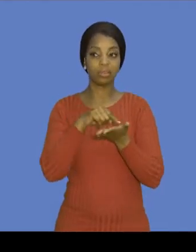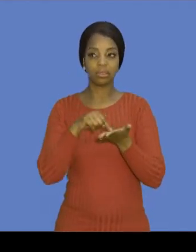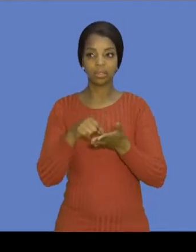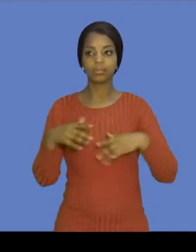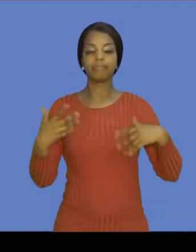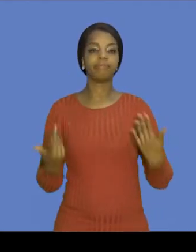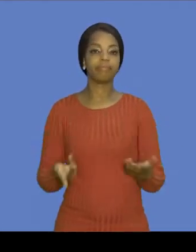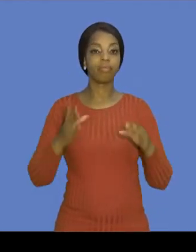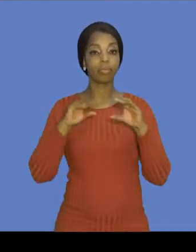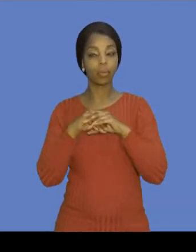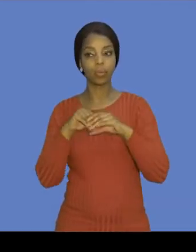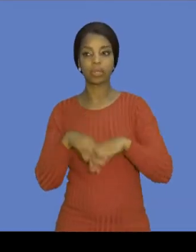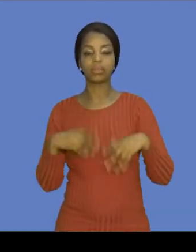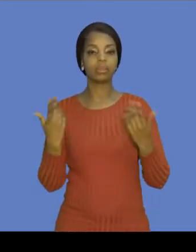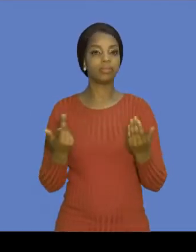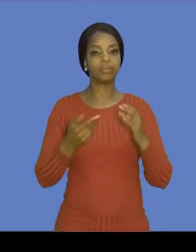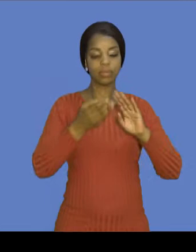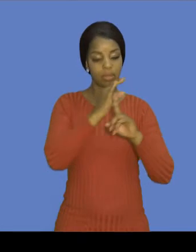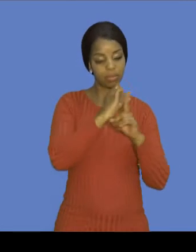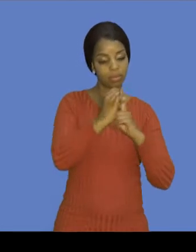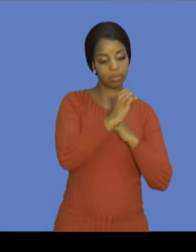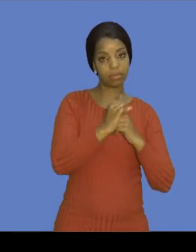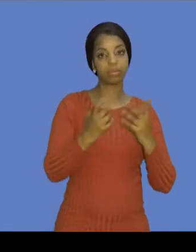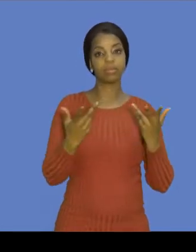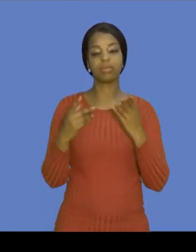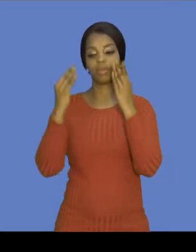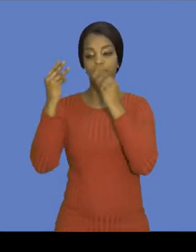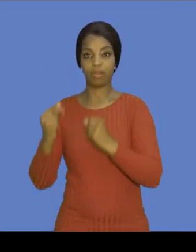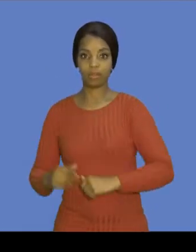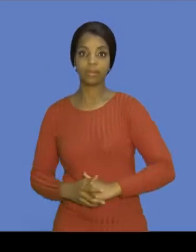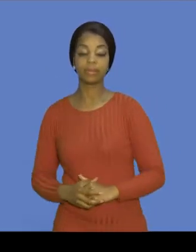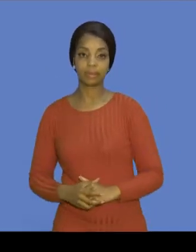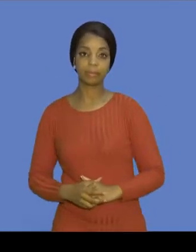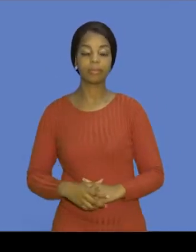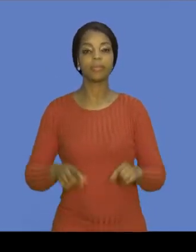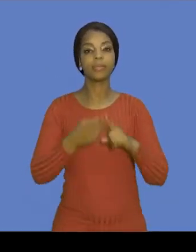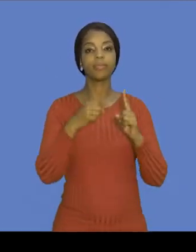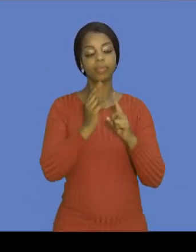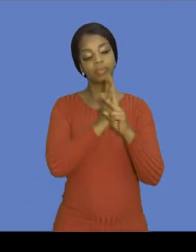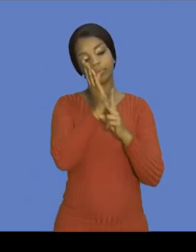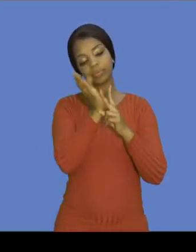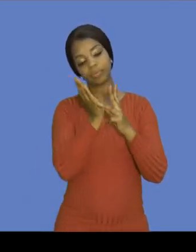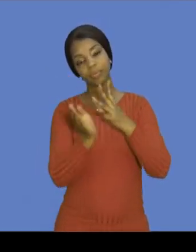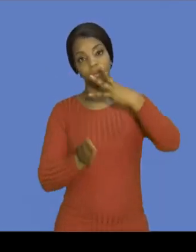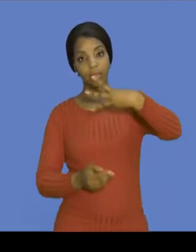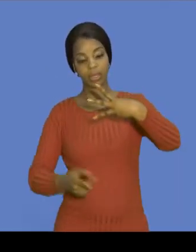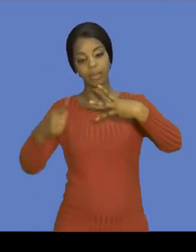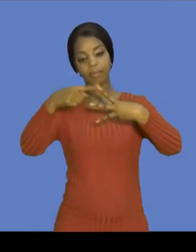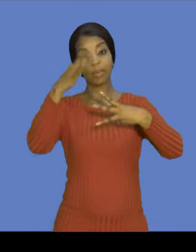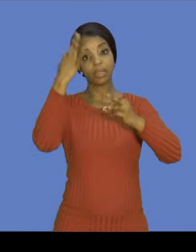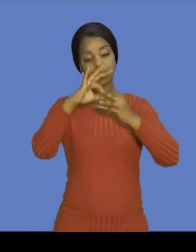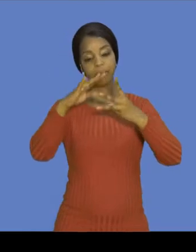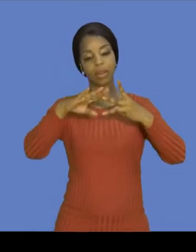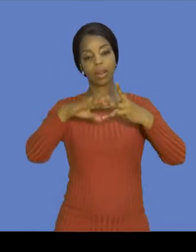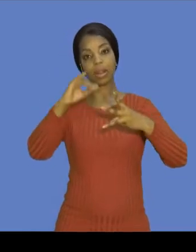and also finance. Now, our patterns were three, as I said: simple, compound, and random.